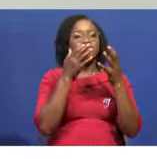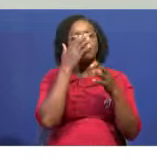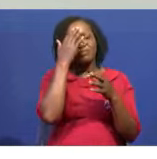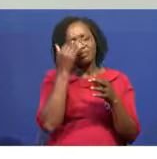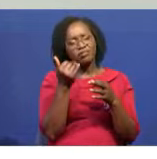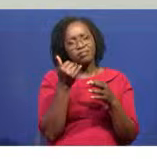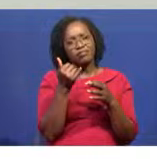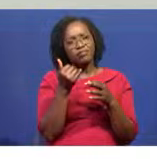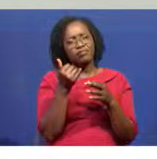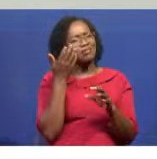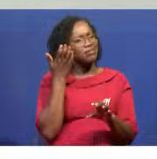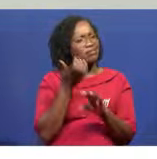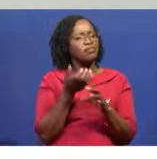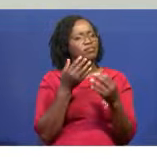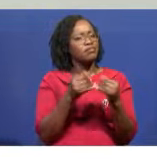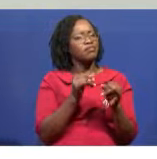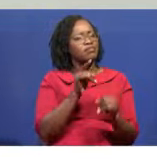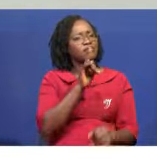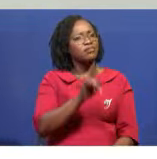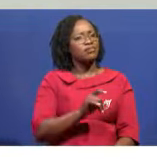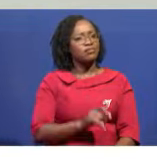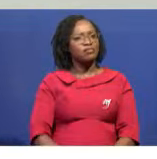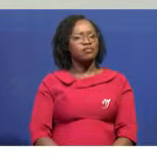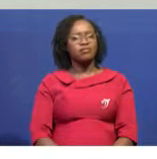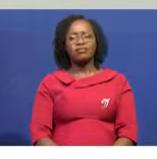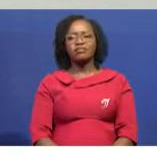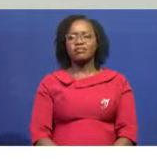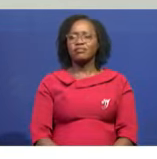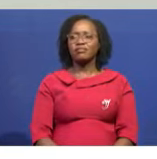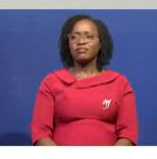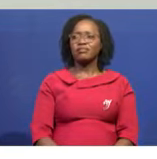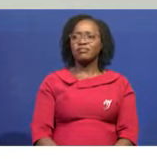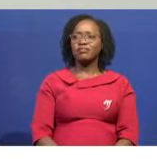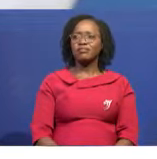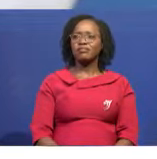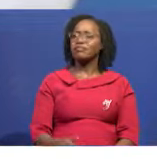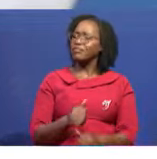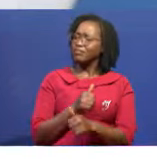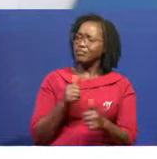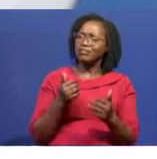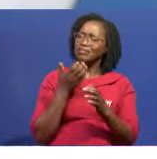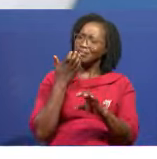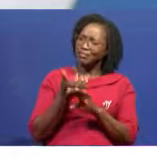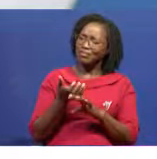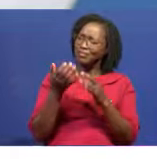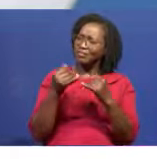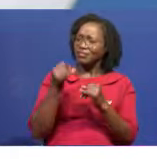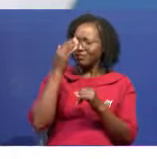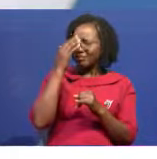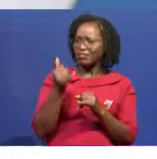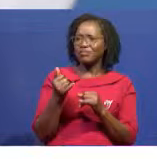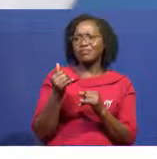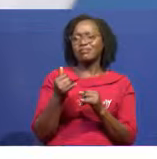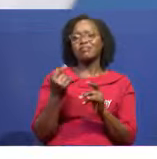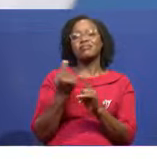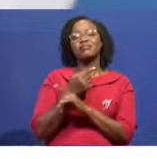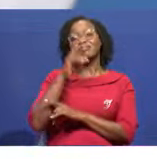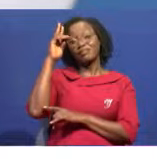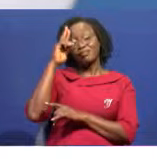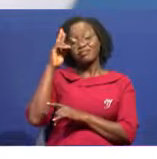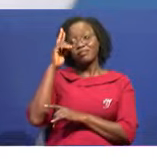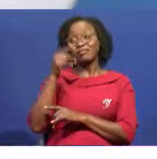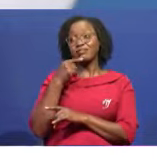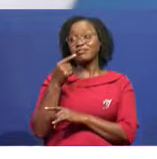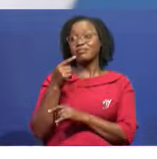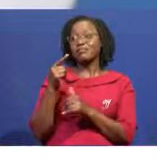has it been so hard in implementing it? Well, it's been hard to implement it because of various reasons. Because as I've